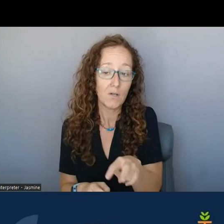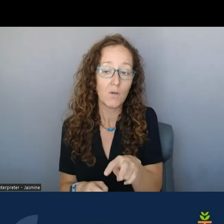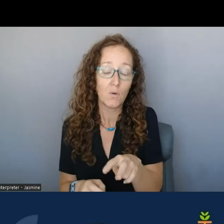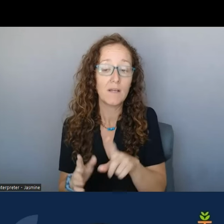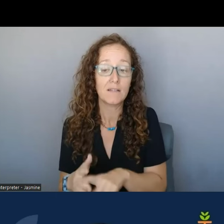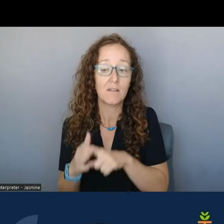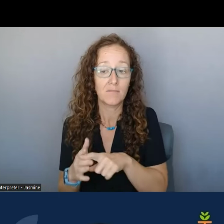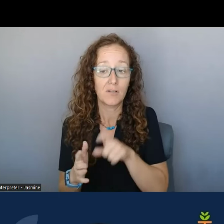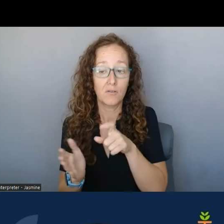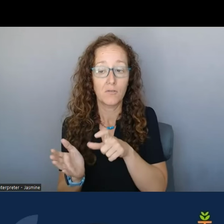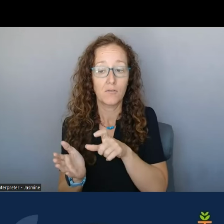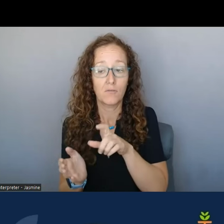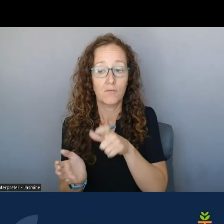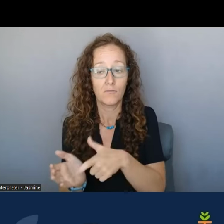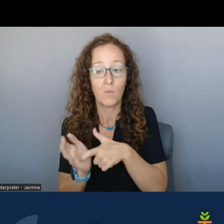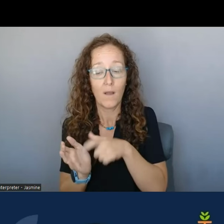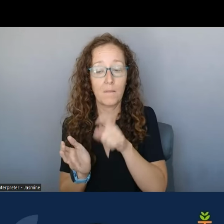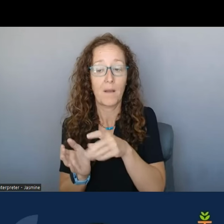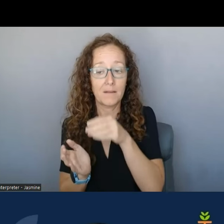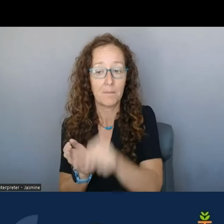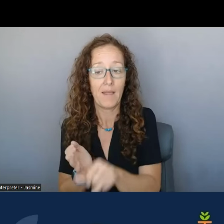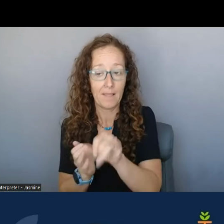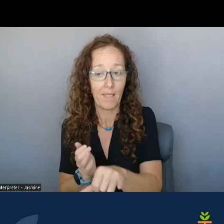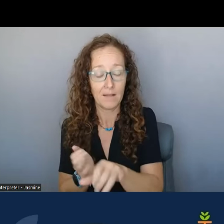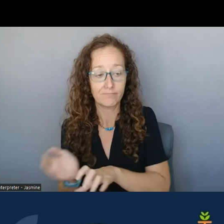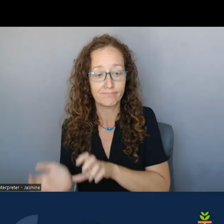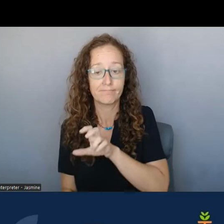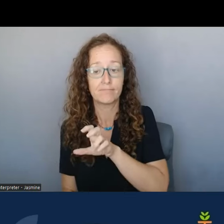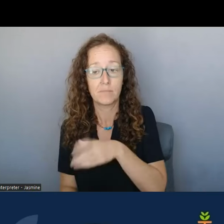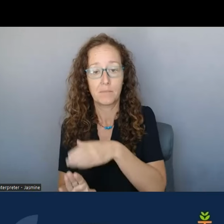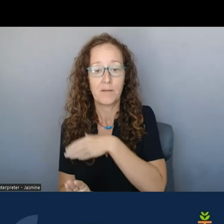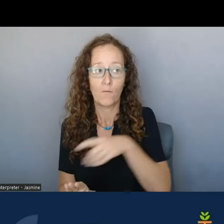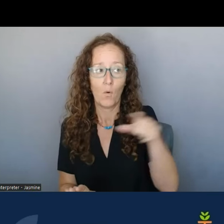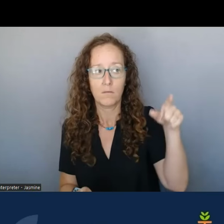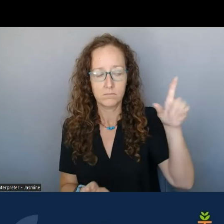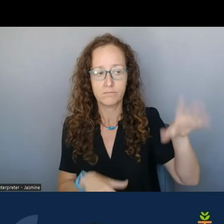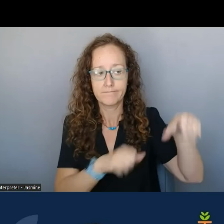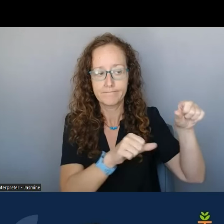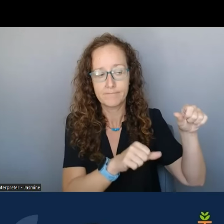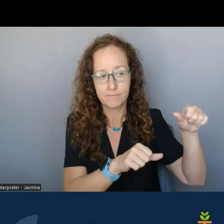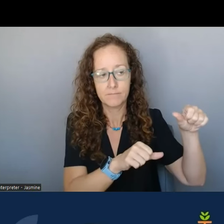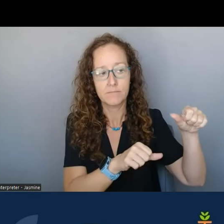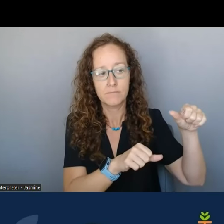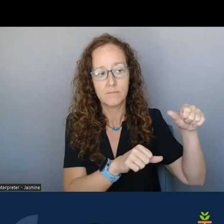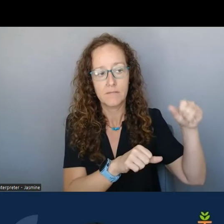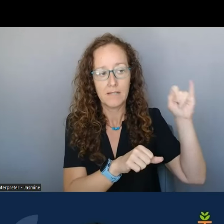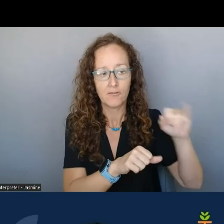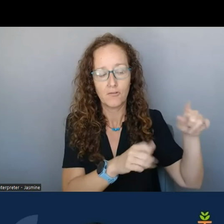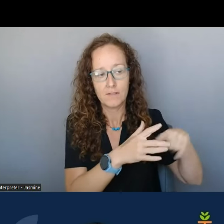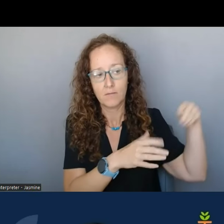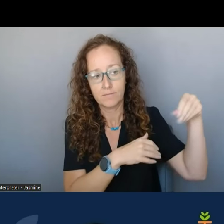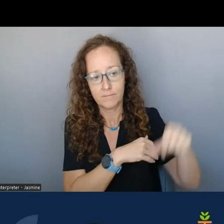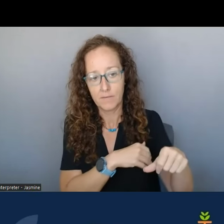the benefit period begins the first day that you're an inpatient into the hospital, and it